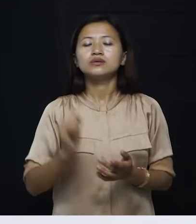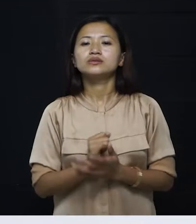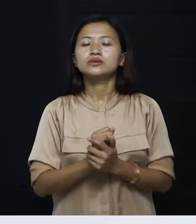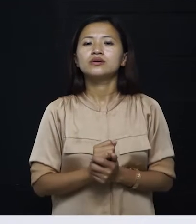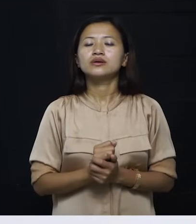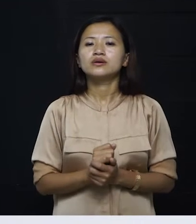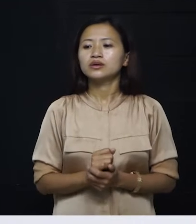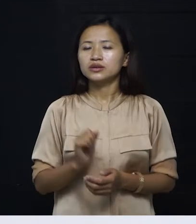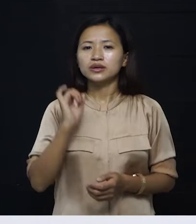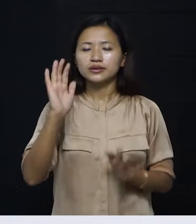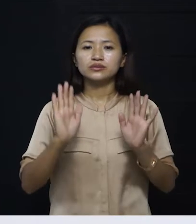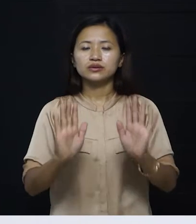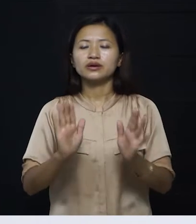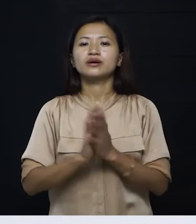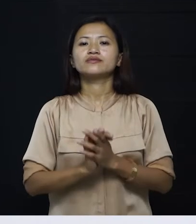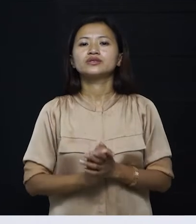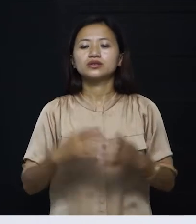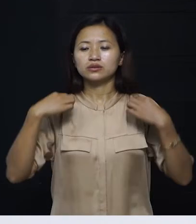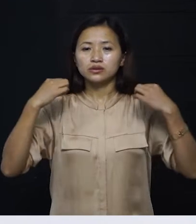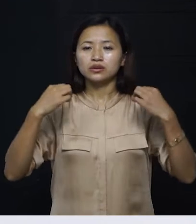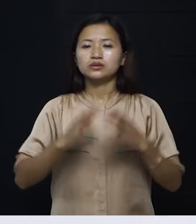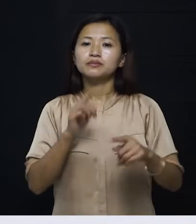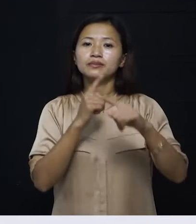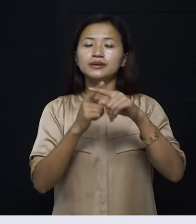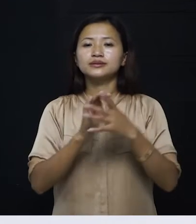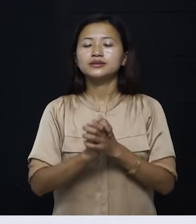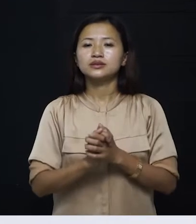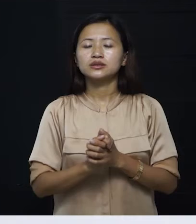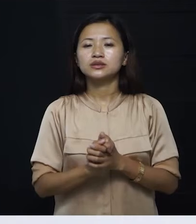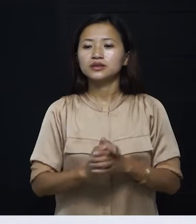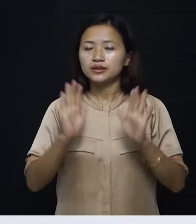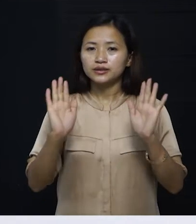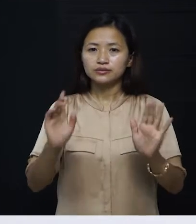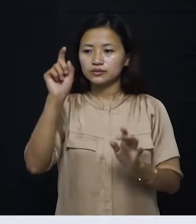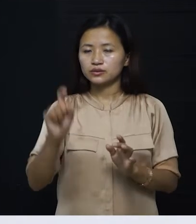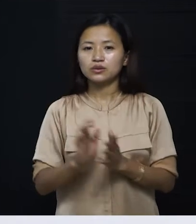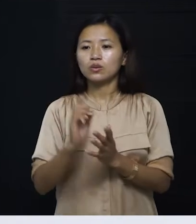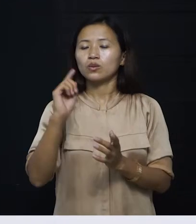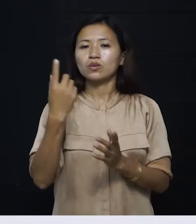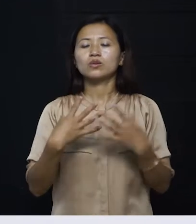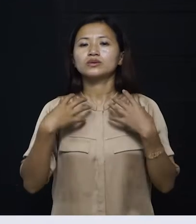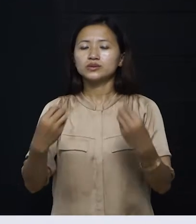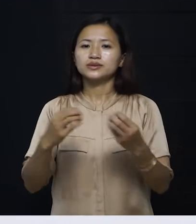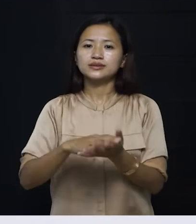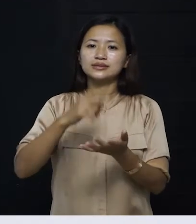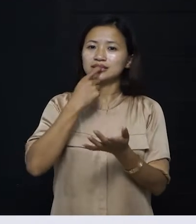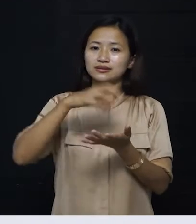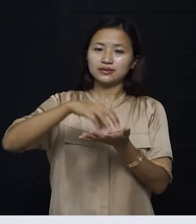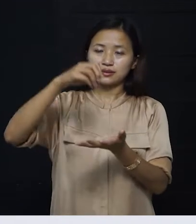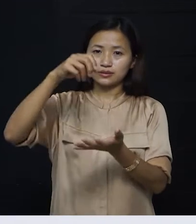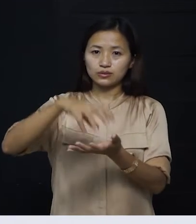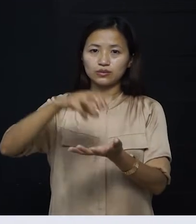problem with him is, he has to have the clothes, plus he needs to want the wheat. So